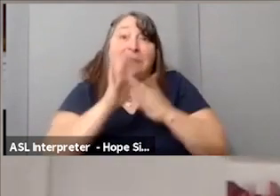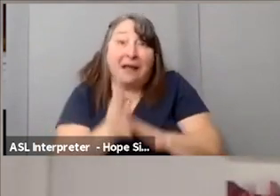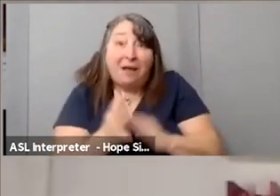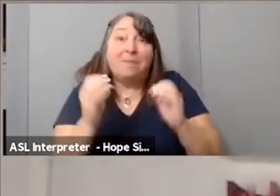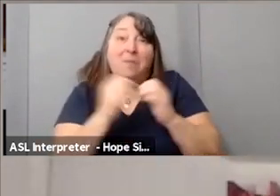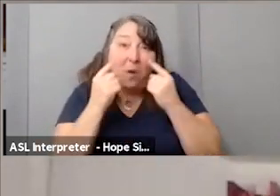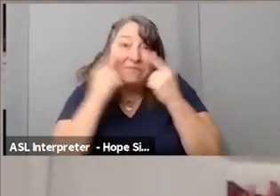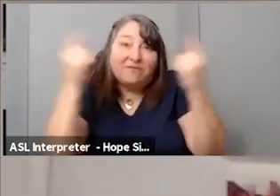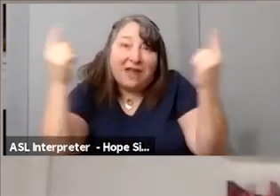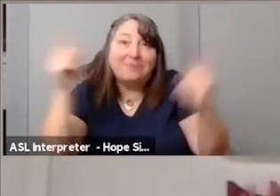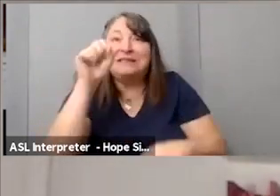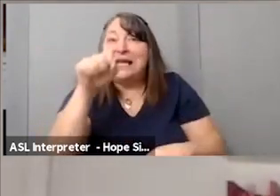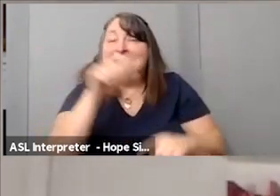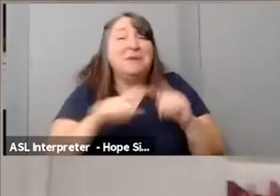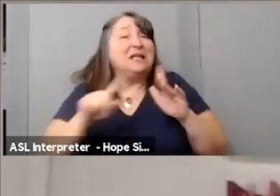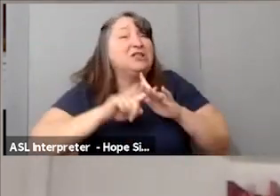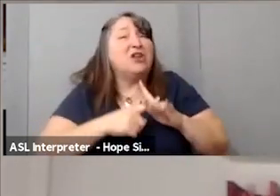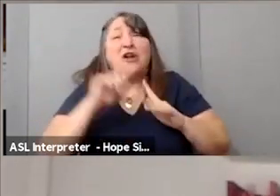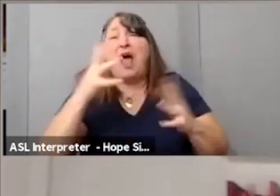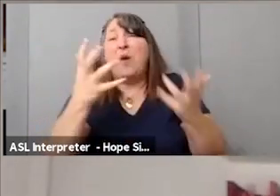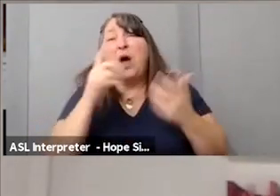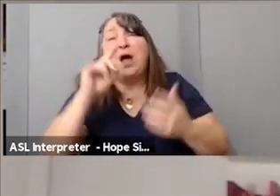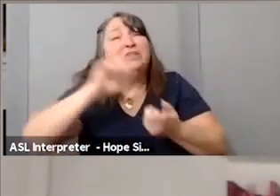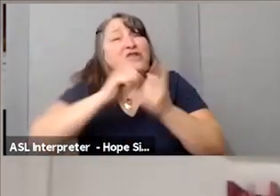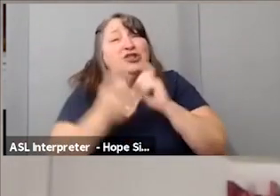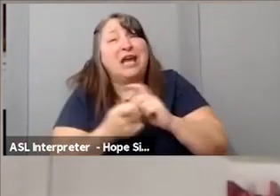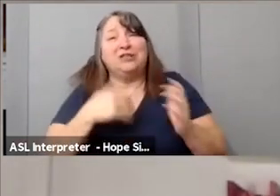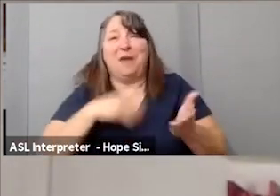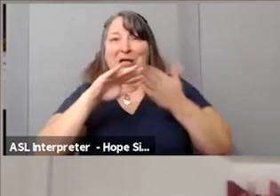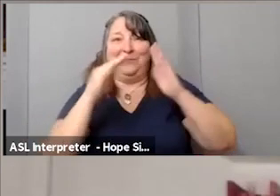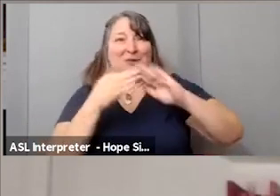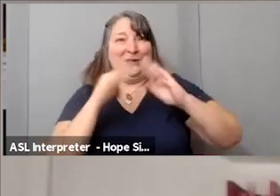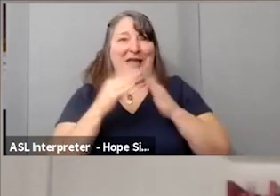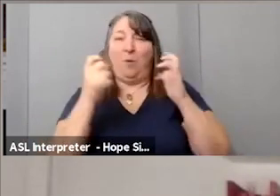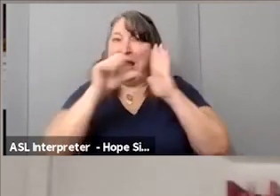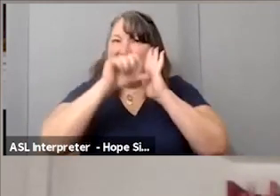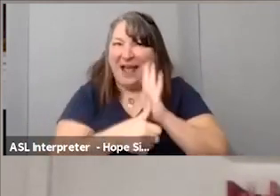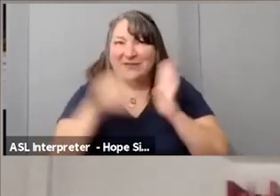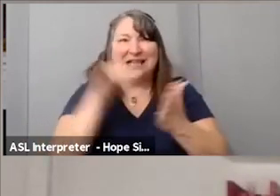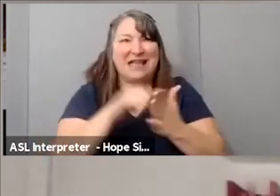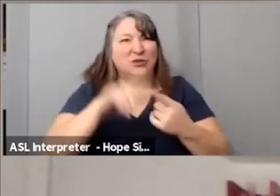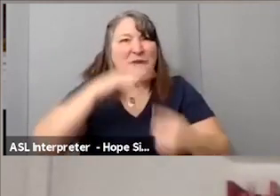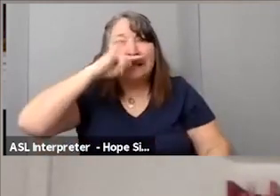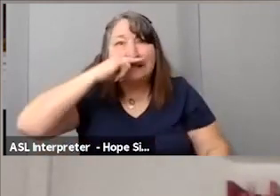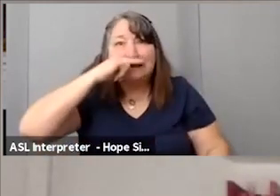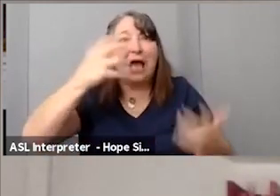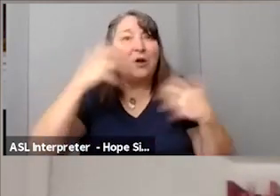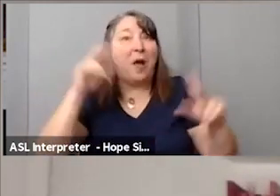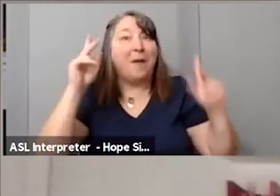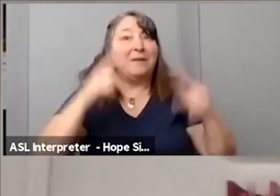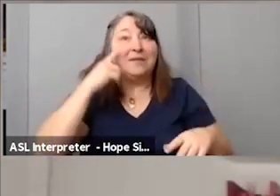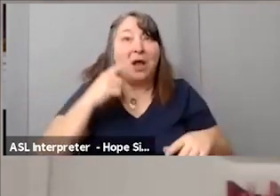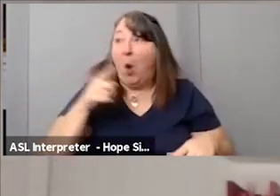But it did start with solely wanting to change something in my community. And I always want to emphasize that to kids because I don't want them to think that my experience